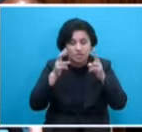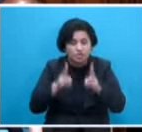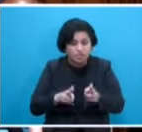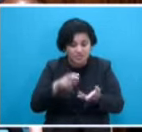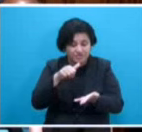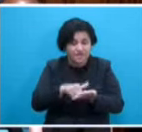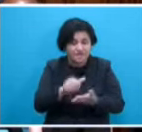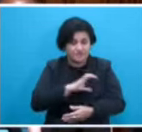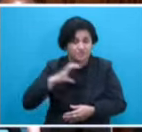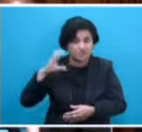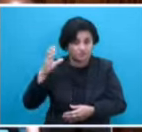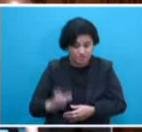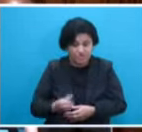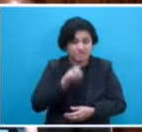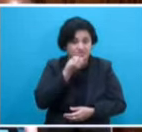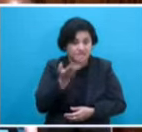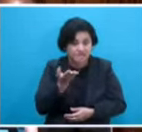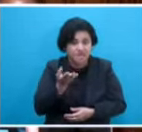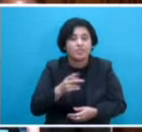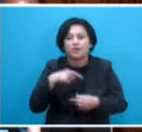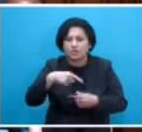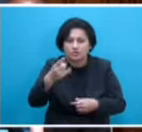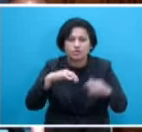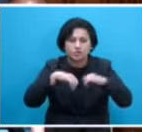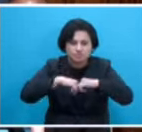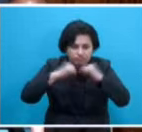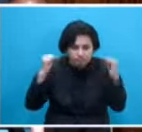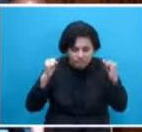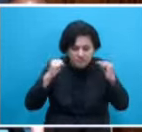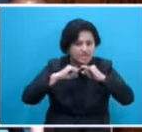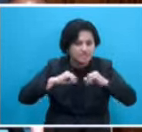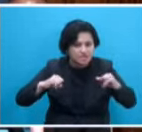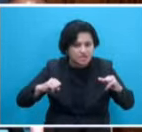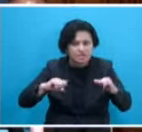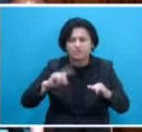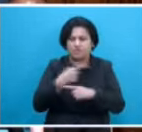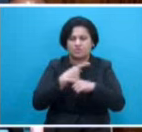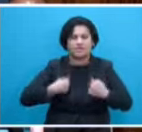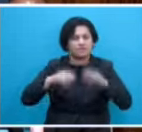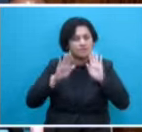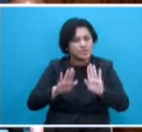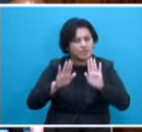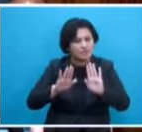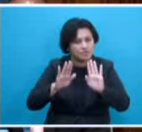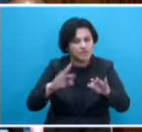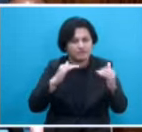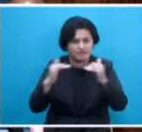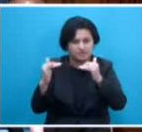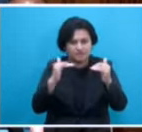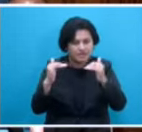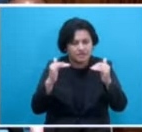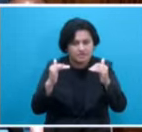Raj, tells us the investigations are ongoing. Many of us still waiting in vain for justice.